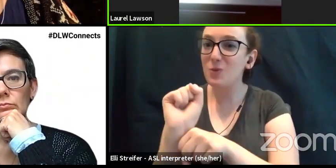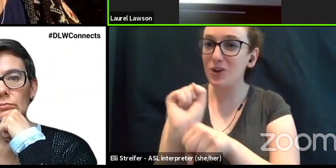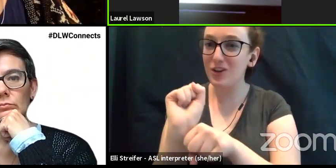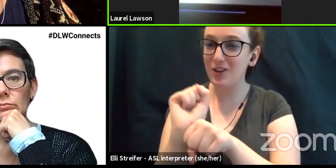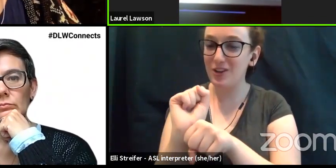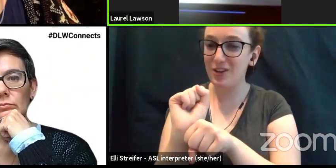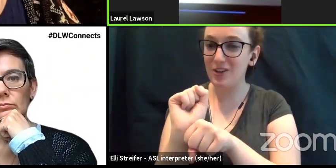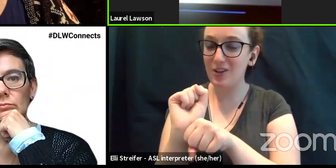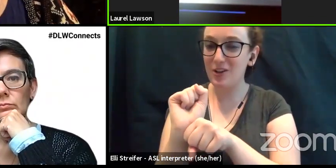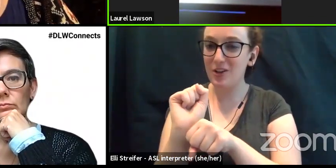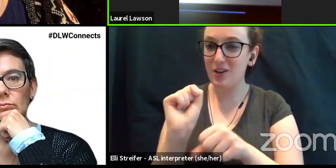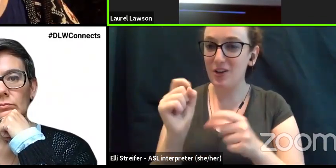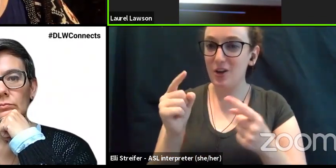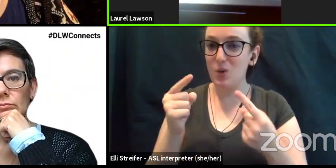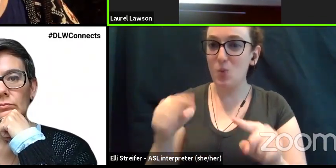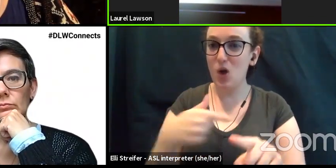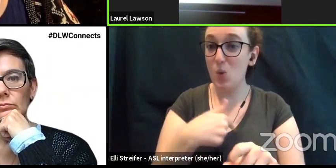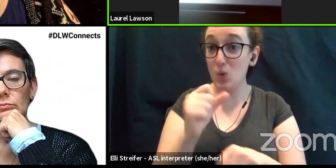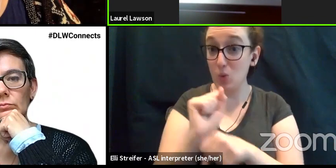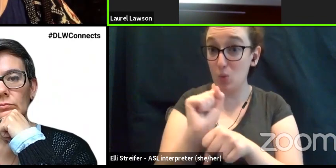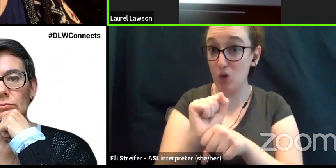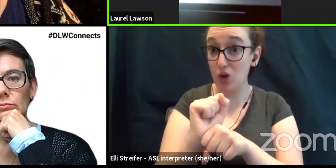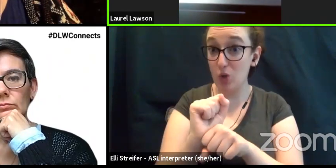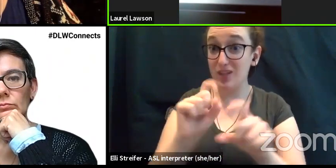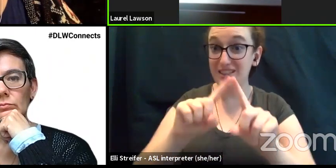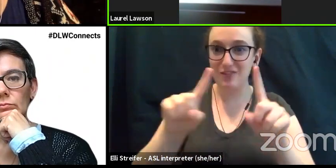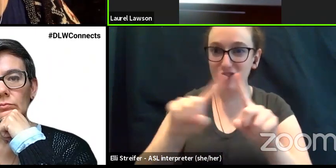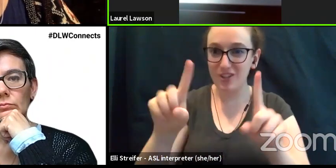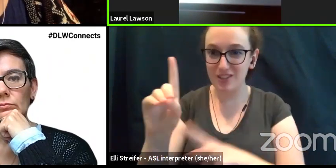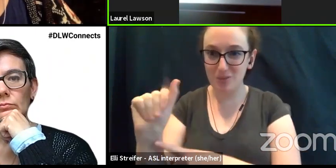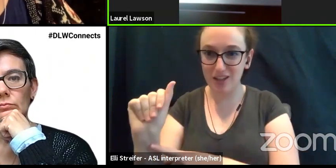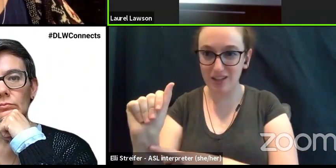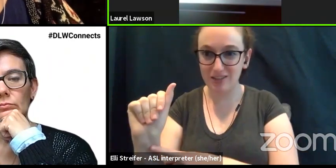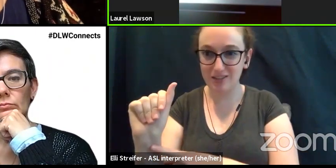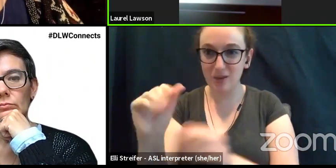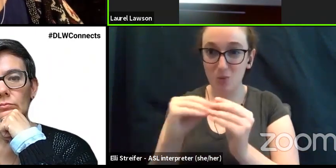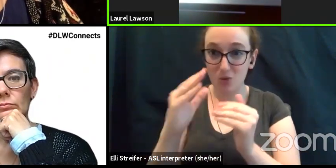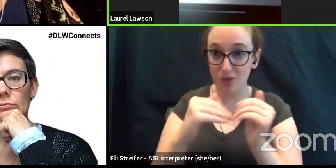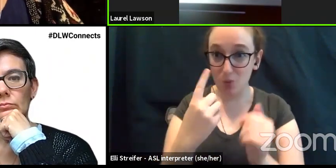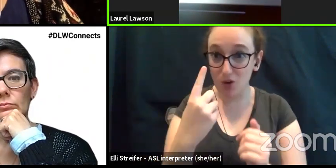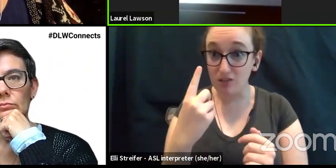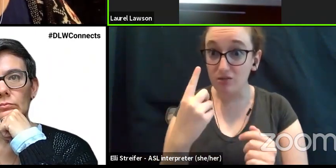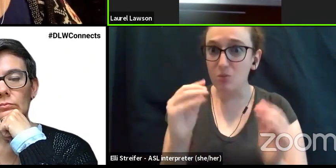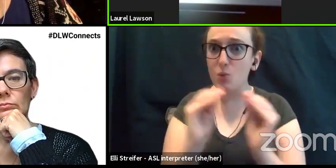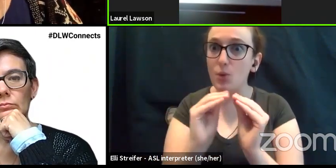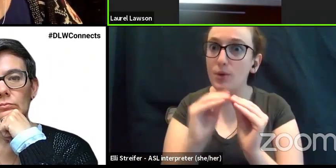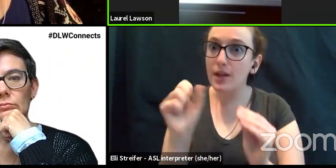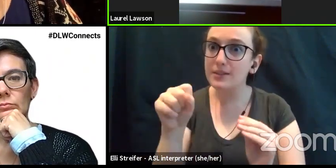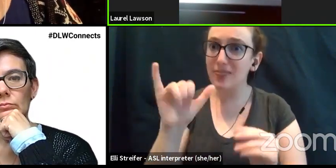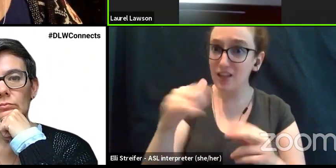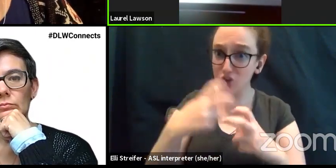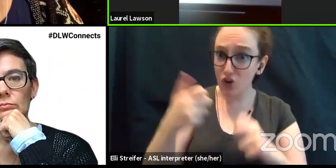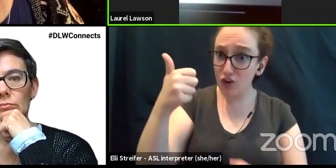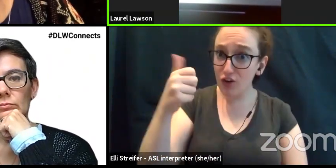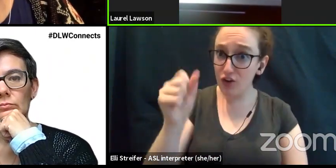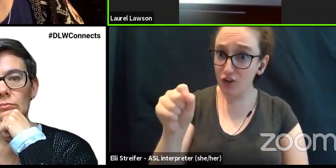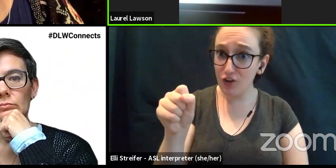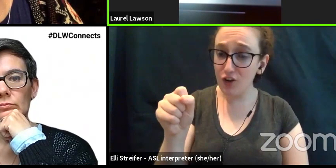we're working across disability, even more so. It's harder, but it can